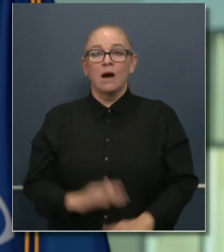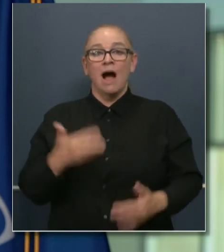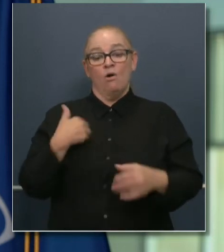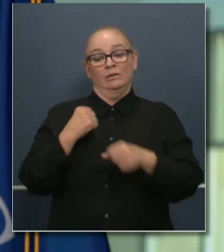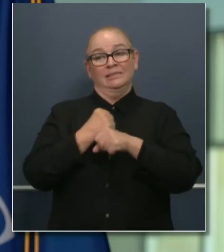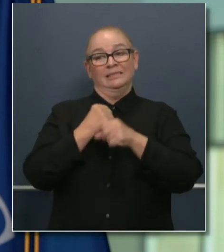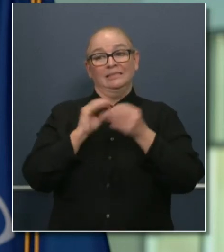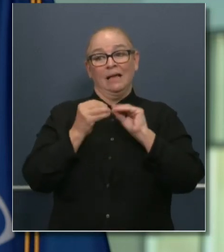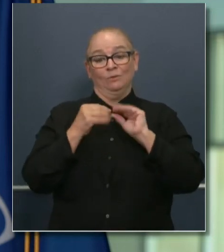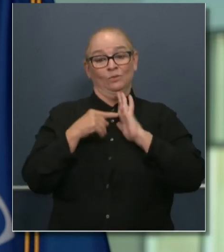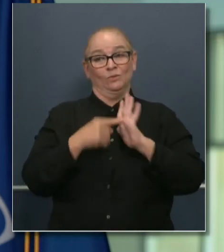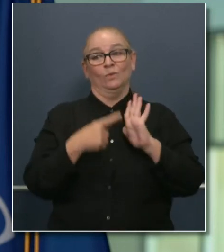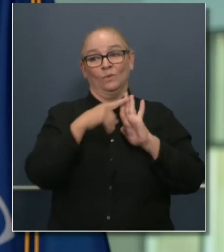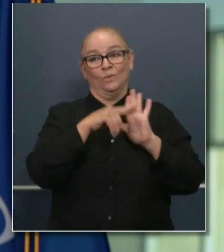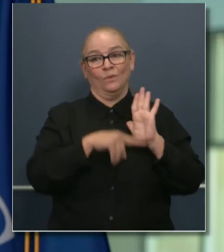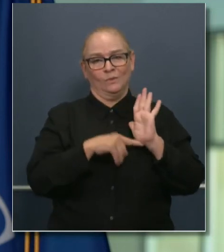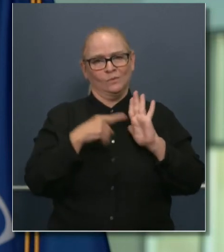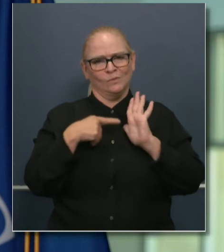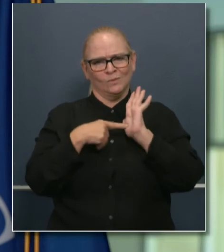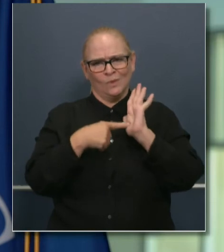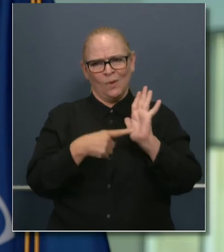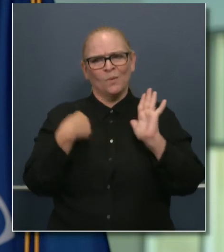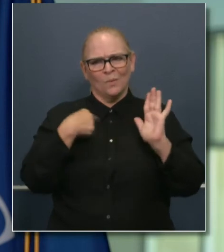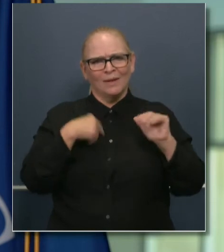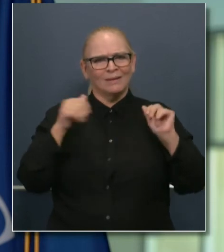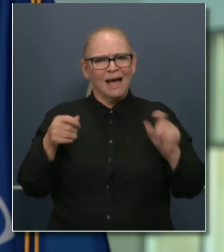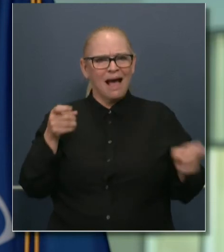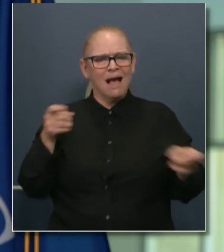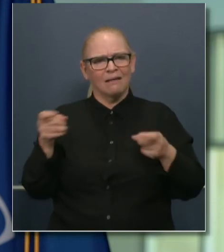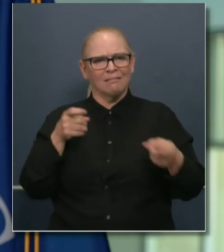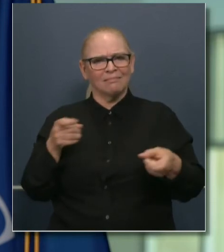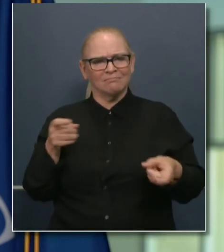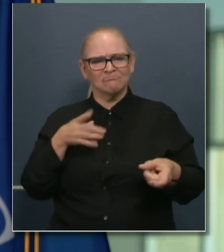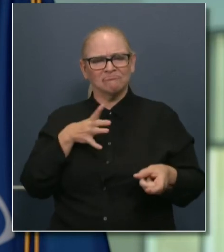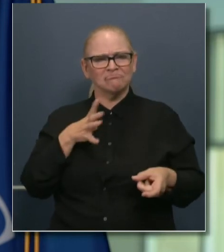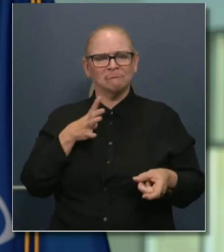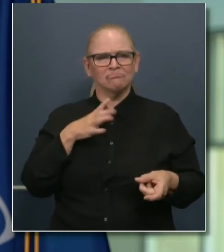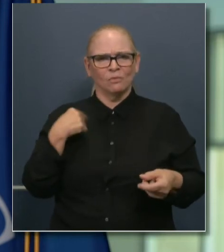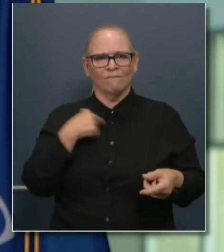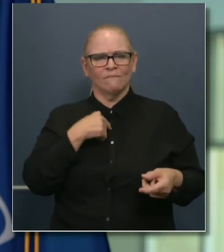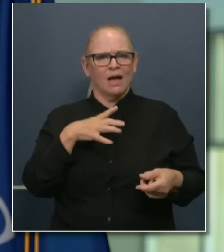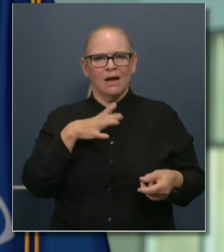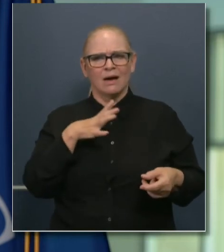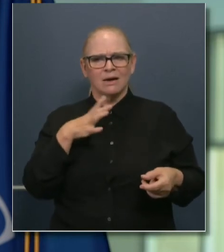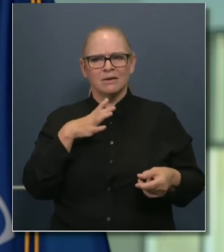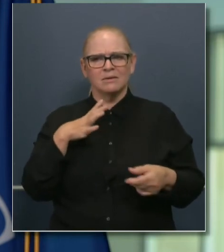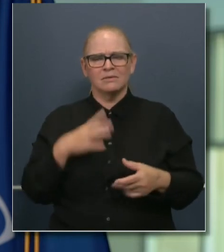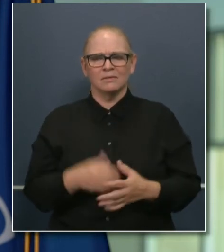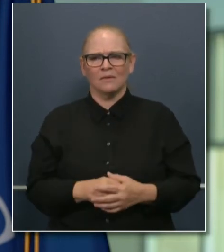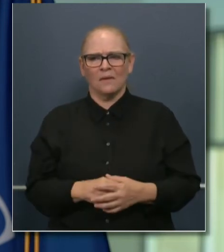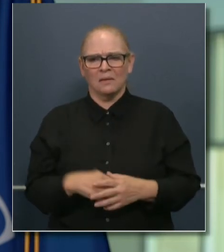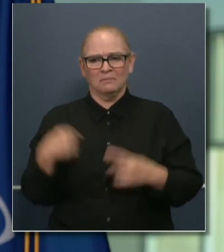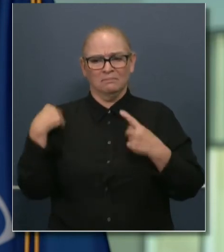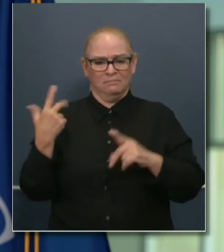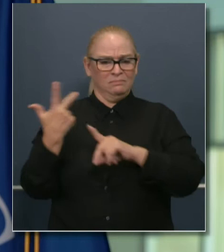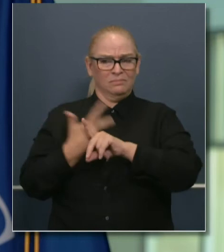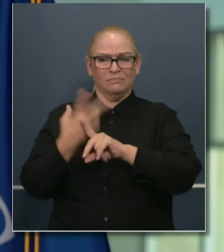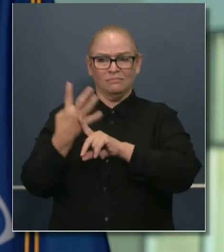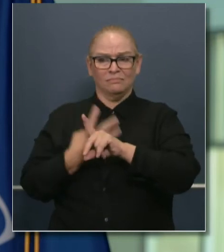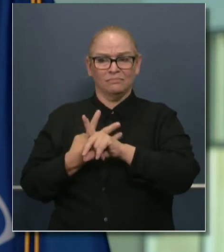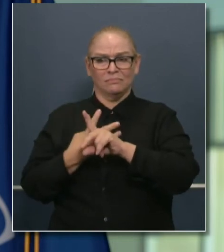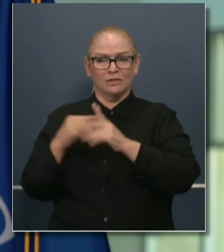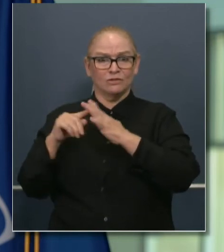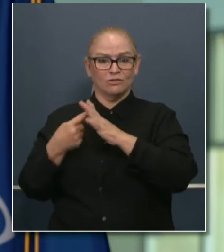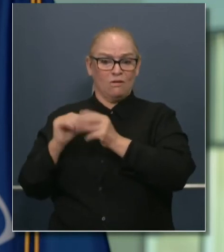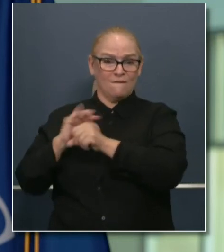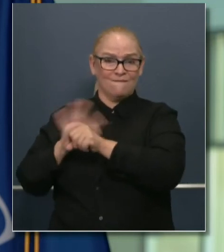numbers that we experienced, the ability over the course of the pandemic going back many, many months, we never did